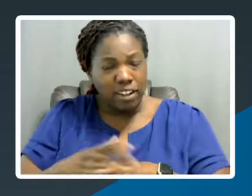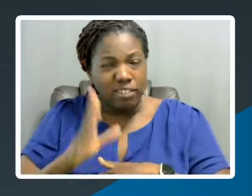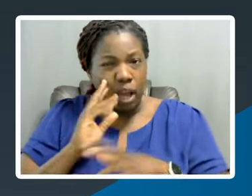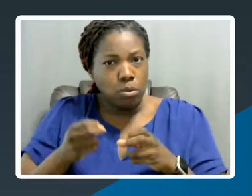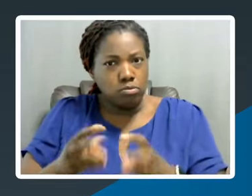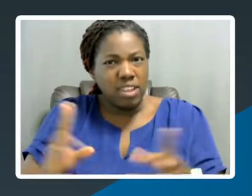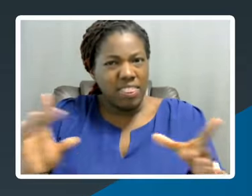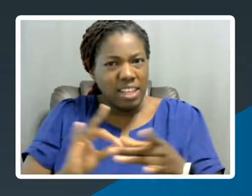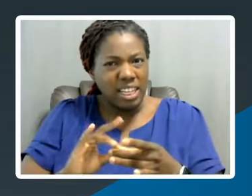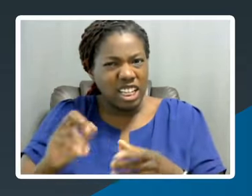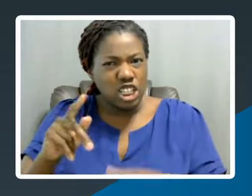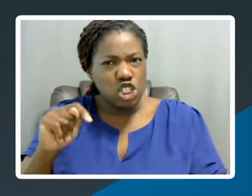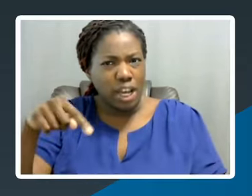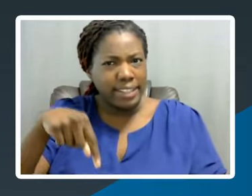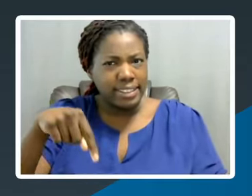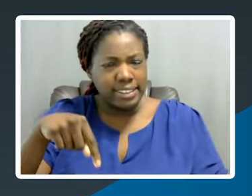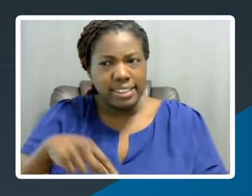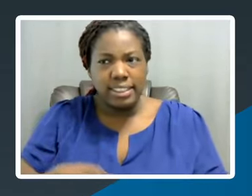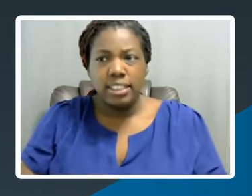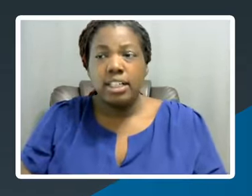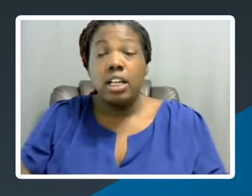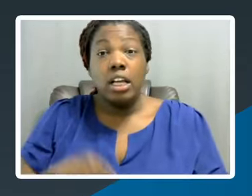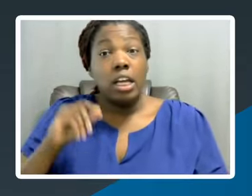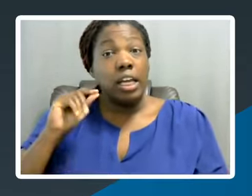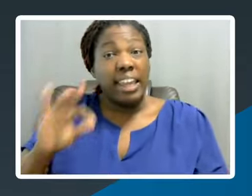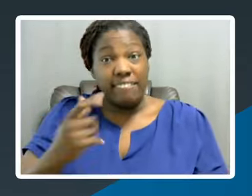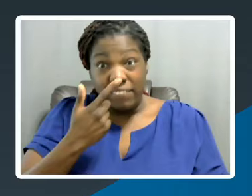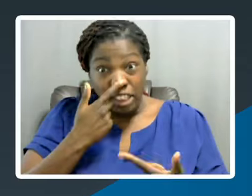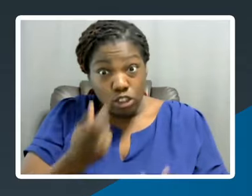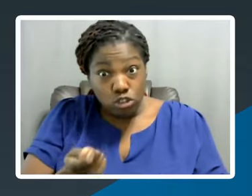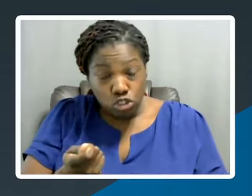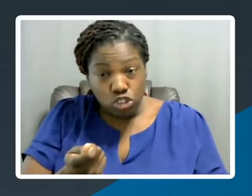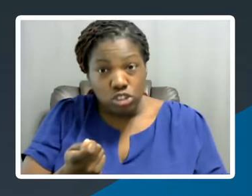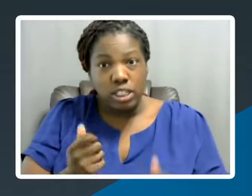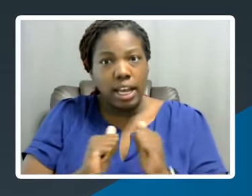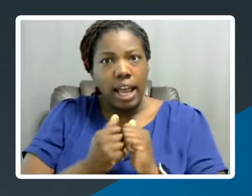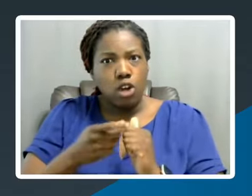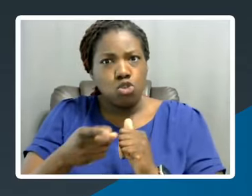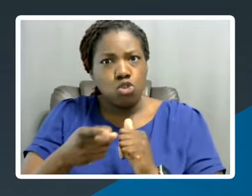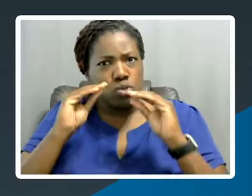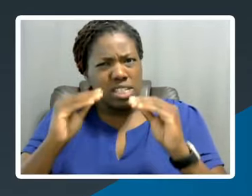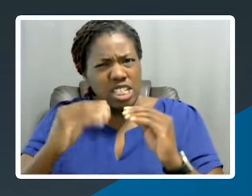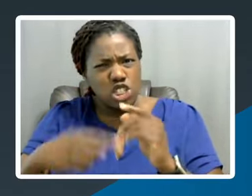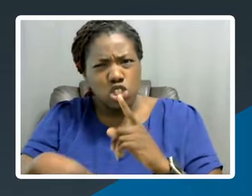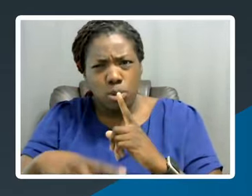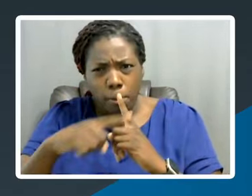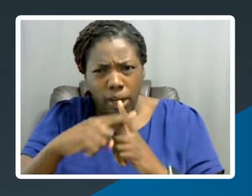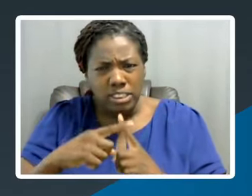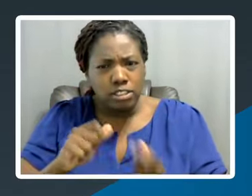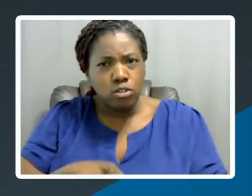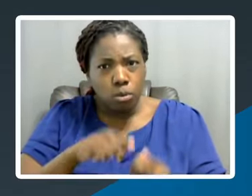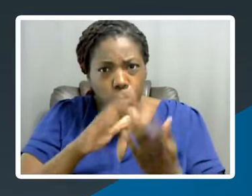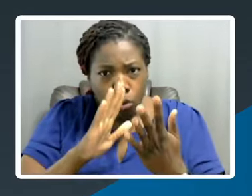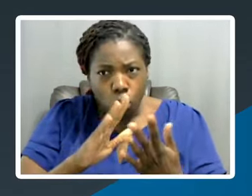well. And so if you're interested in thinking about how you teach this positive approach, the positive